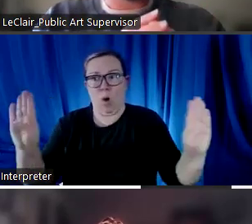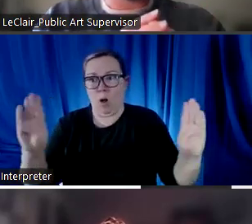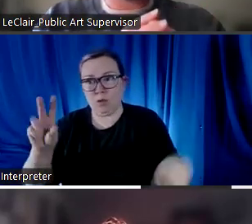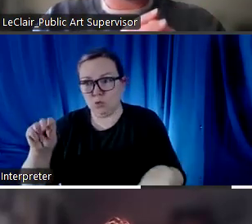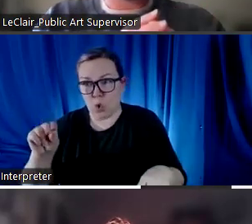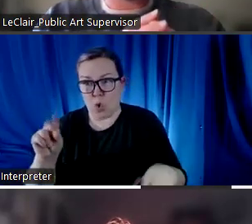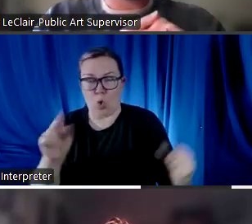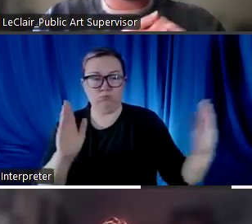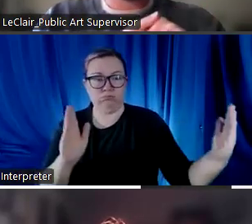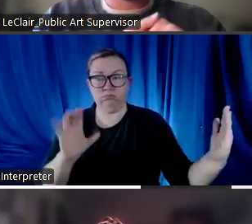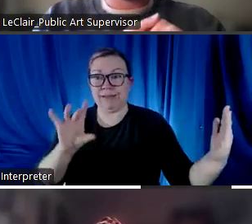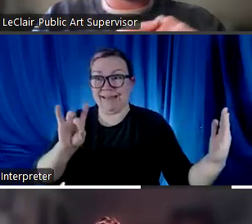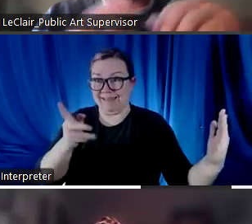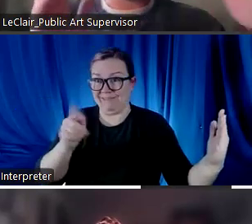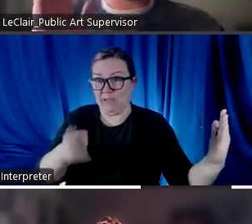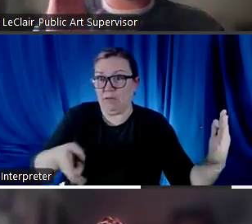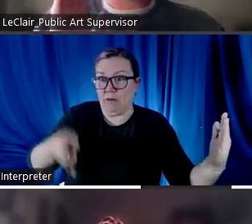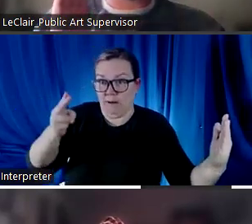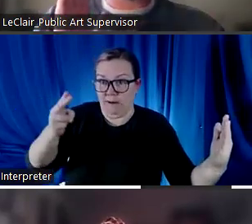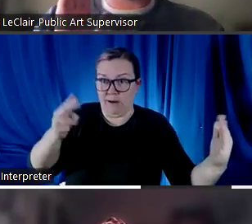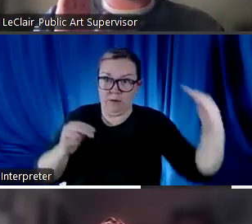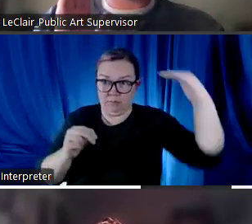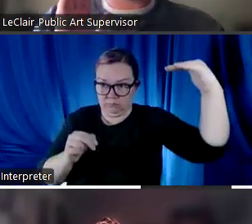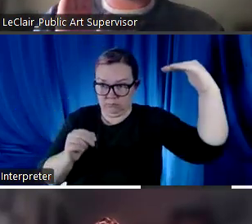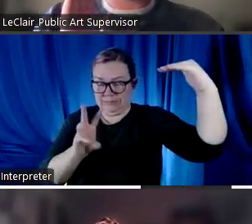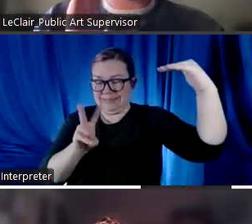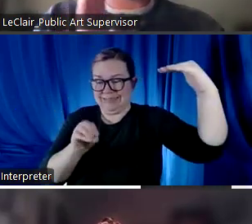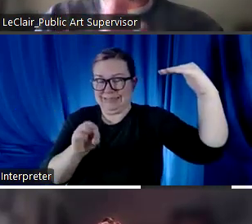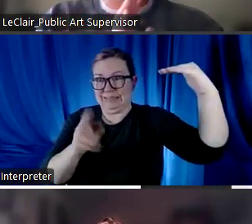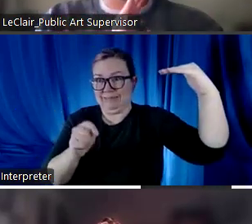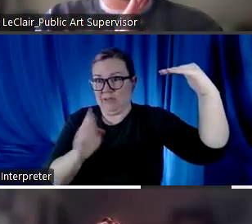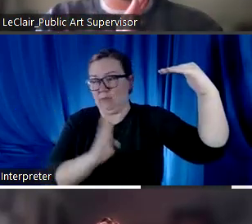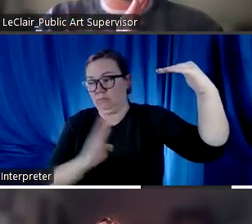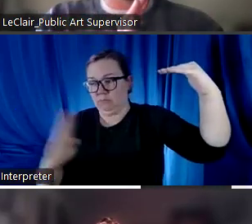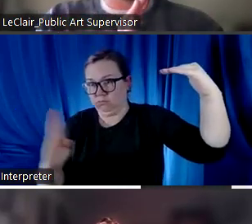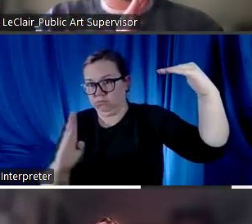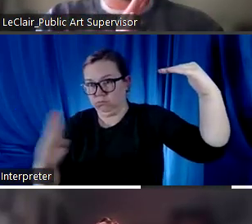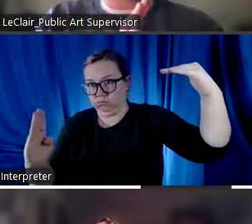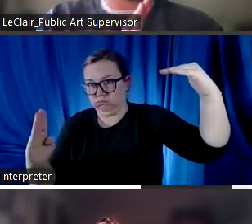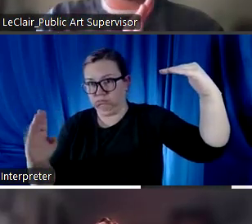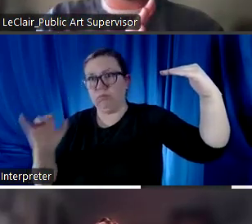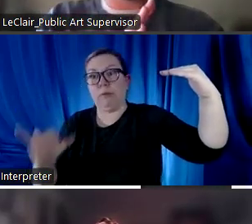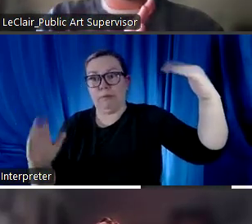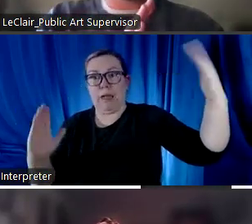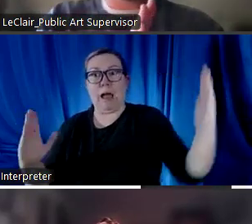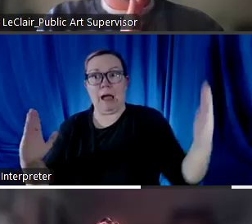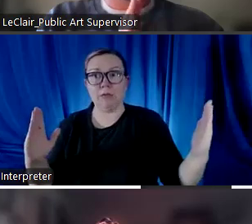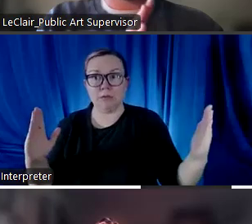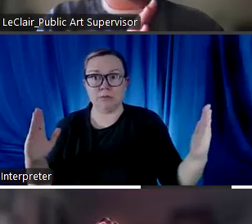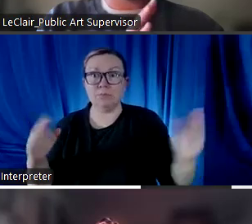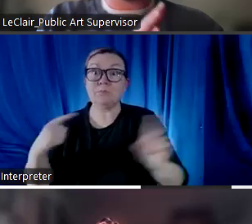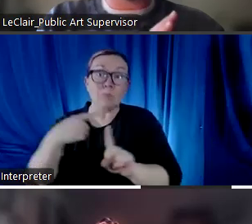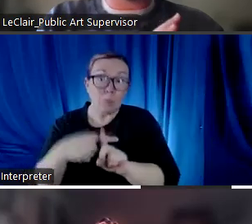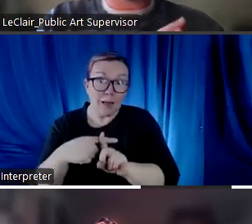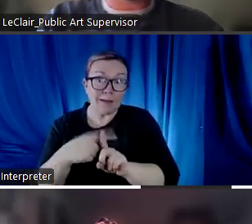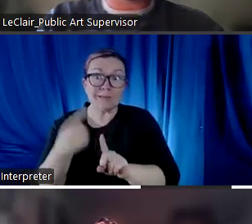the side of the sculptural work. But then, and also the very large section of the building to the